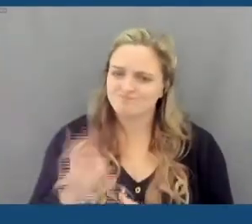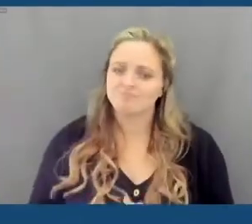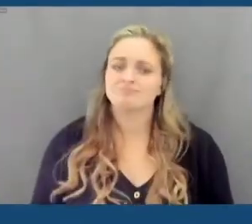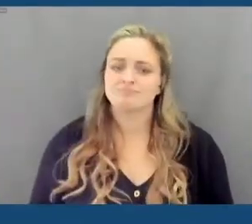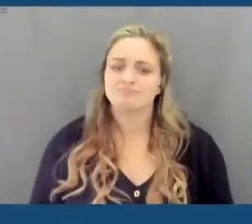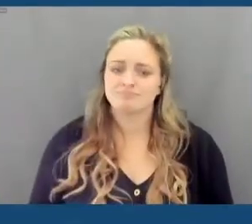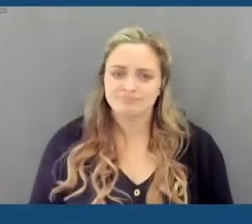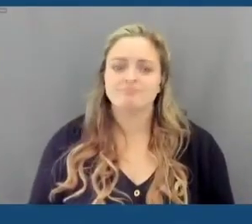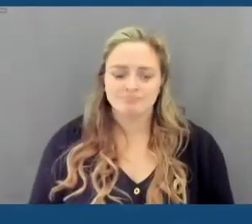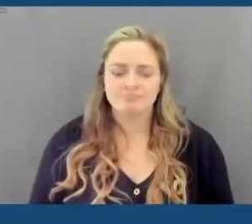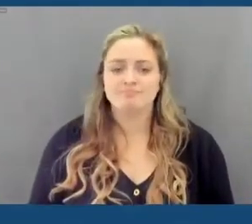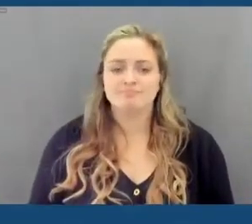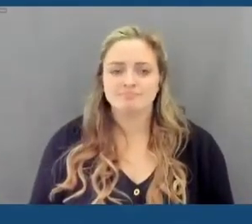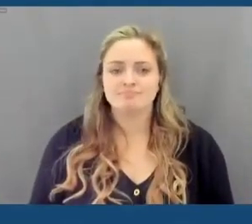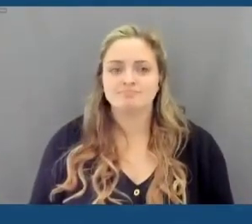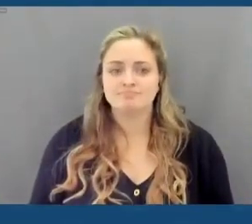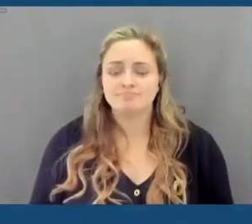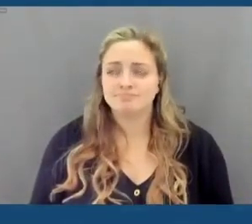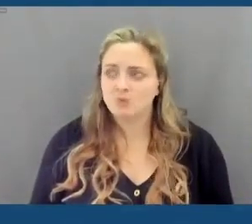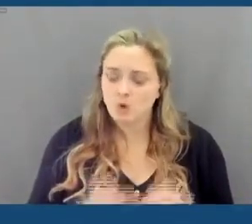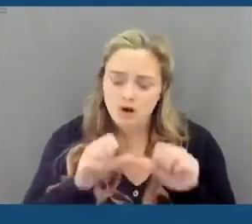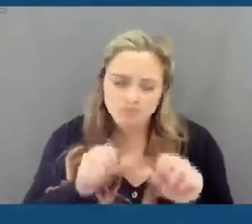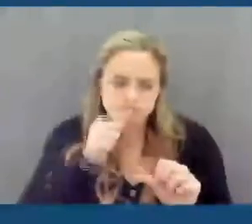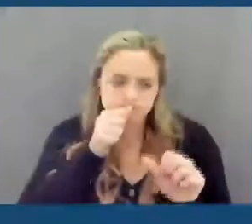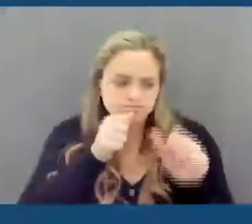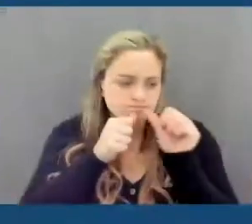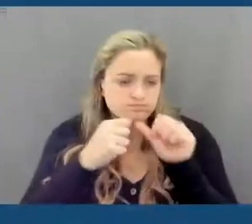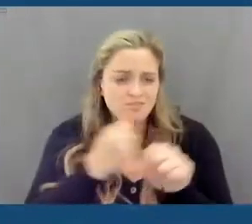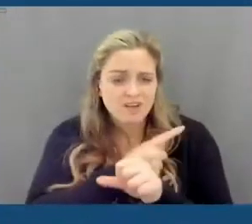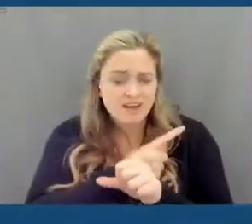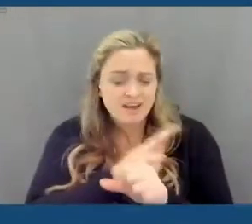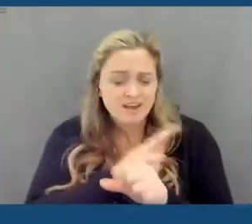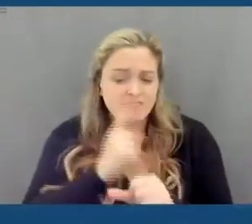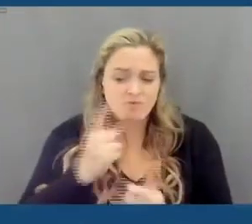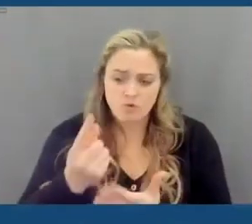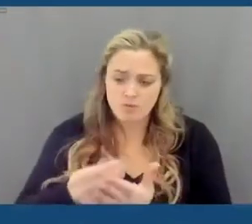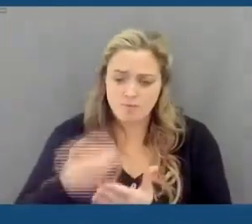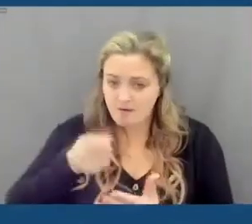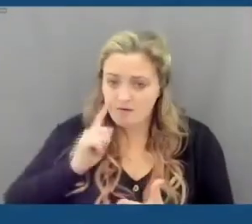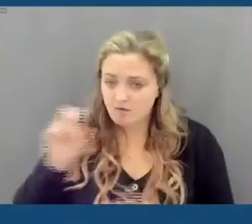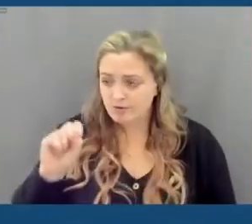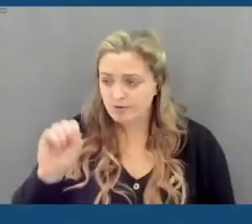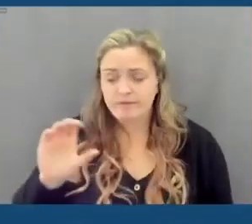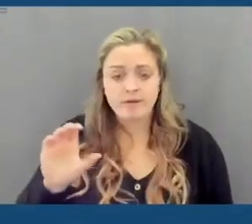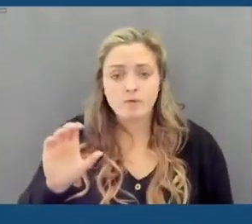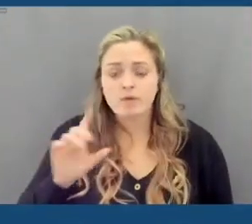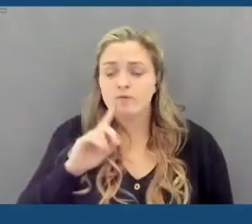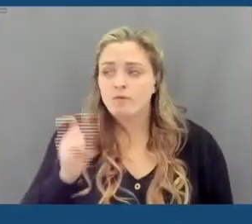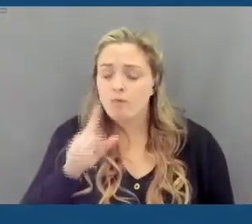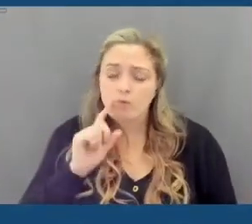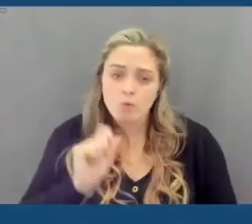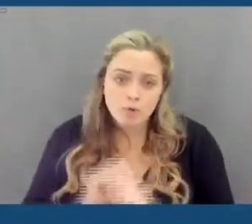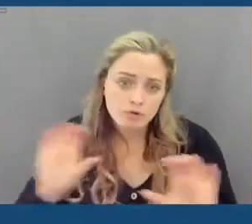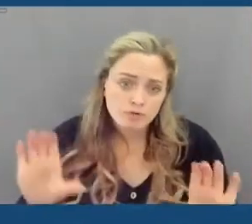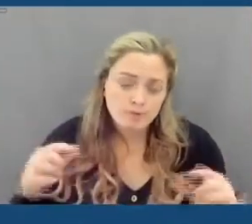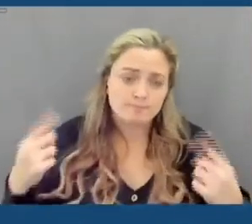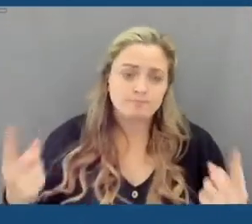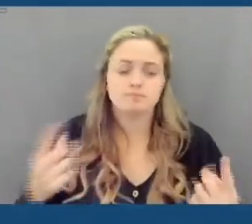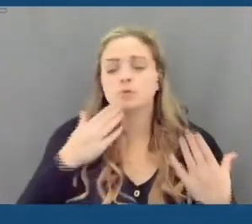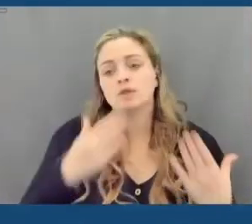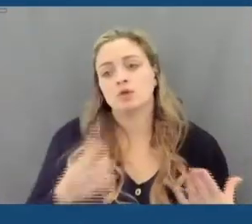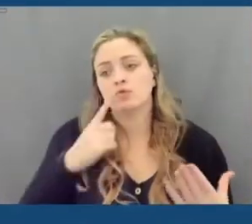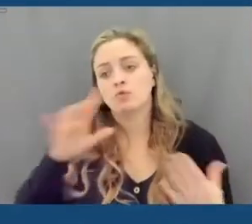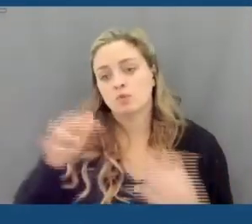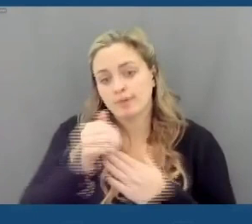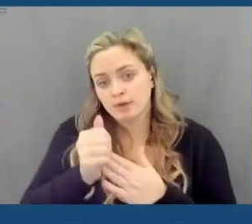your tenacity and fighting for these dollars to come to Suffolk County and for all the work that you've done. So I want to thank you for your